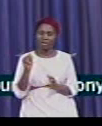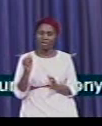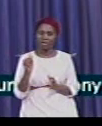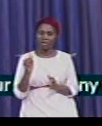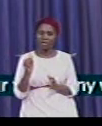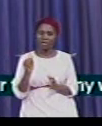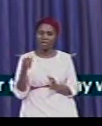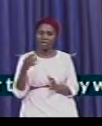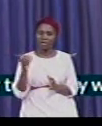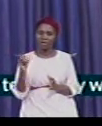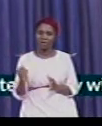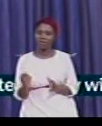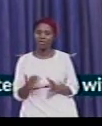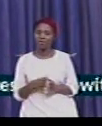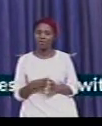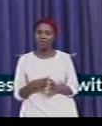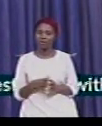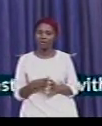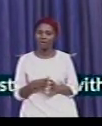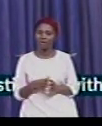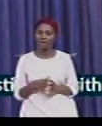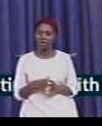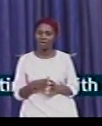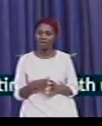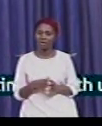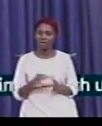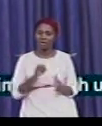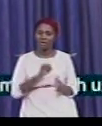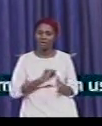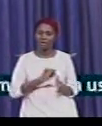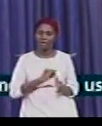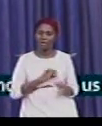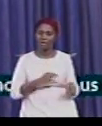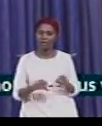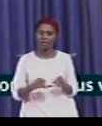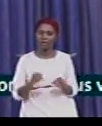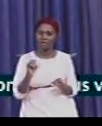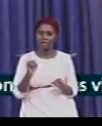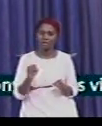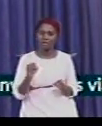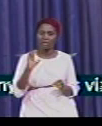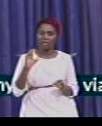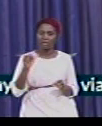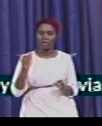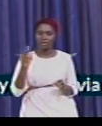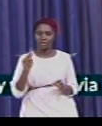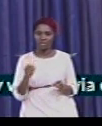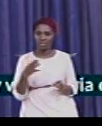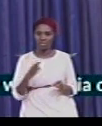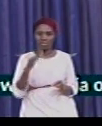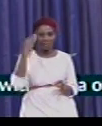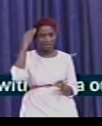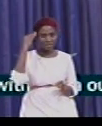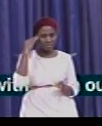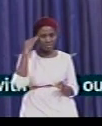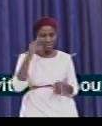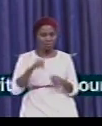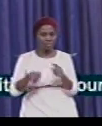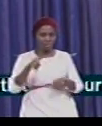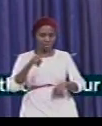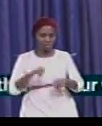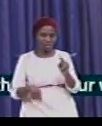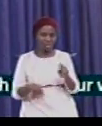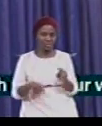They made me go for a scan of the head, but then they didn't see what the problem was. I had to come home